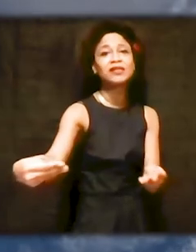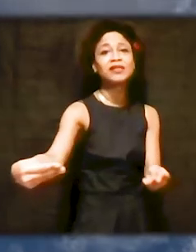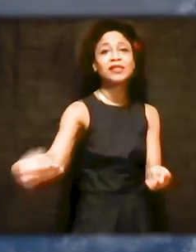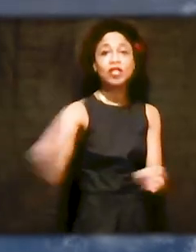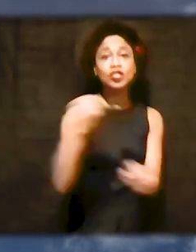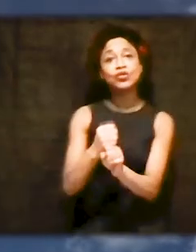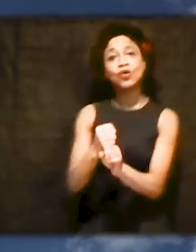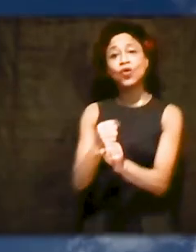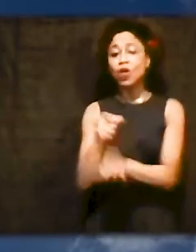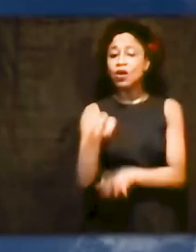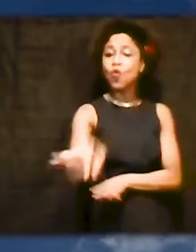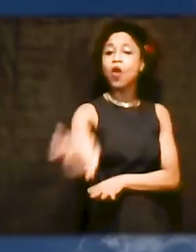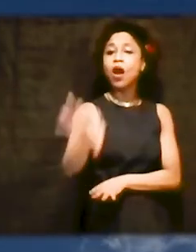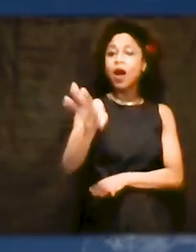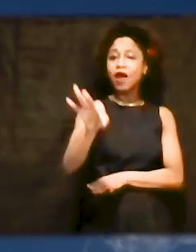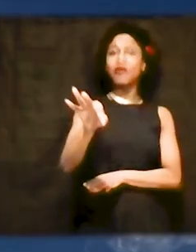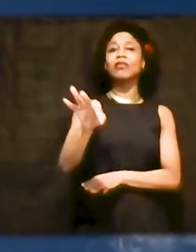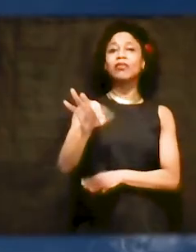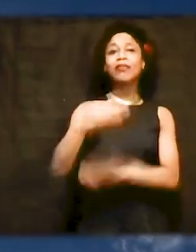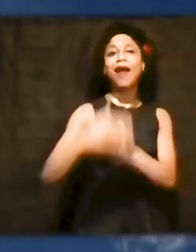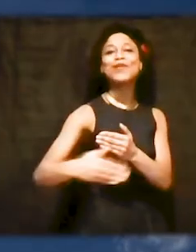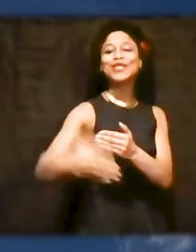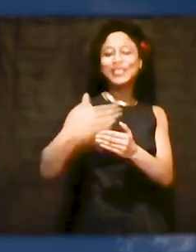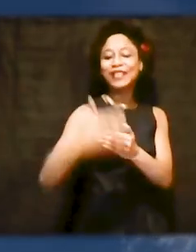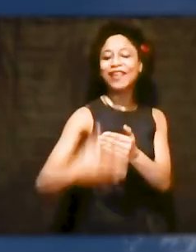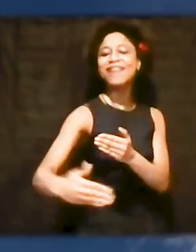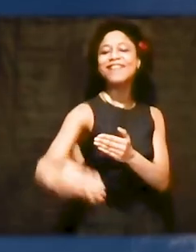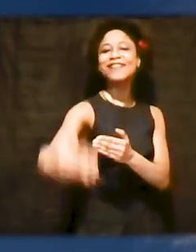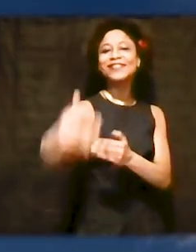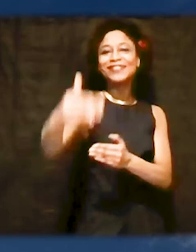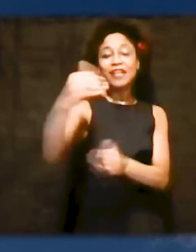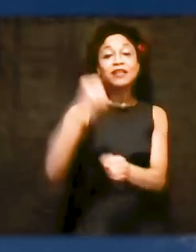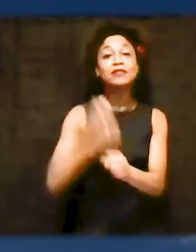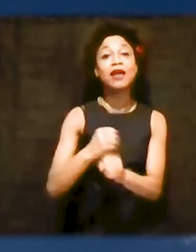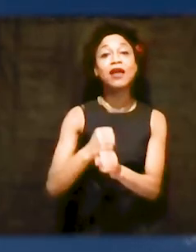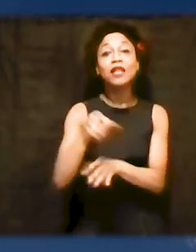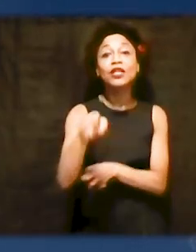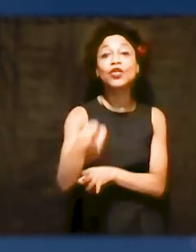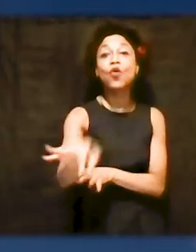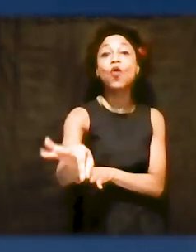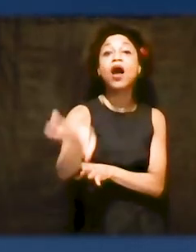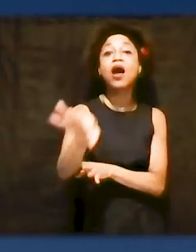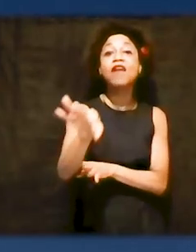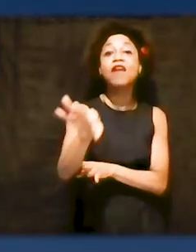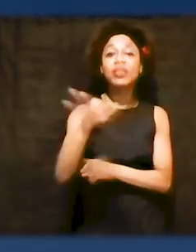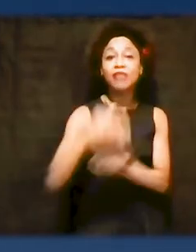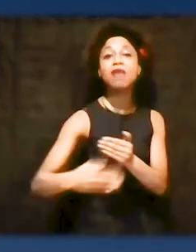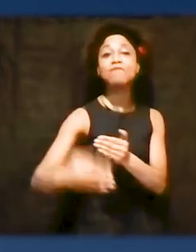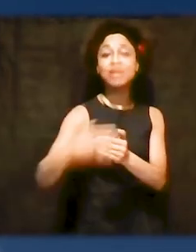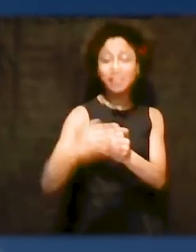less, yet in you I find timelessness. Yet in you I